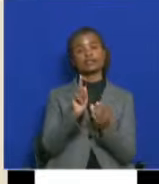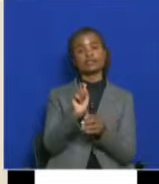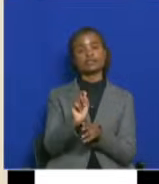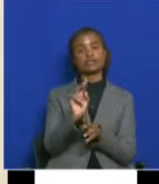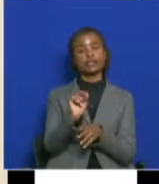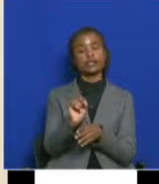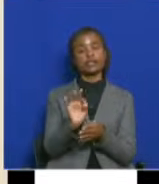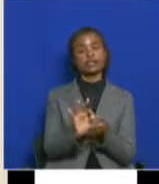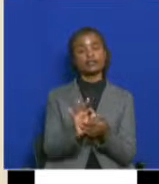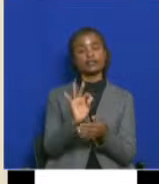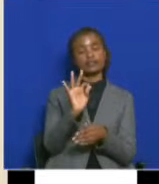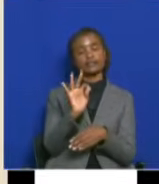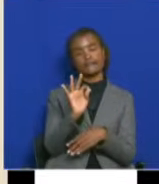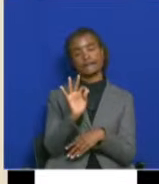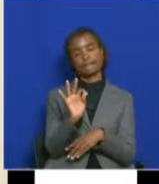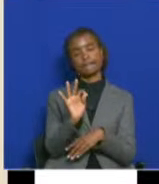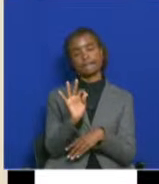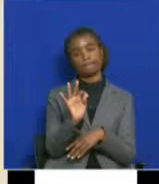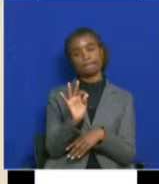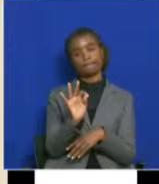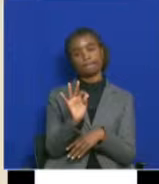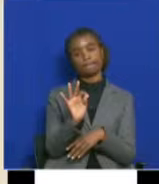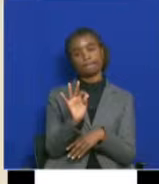if that's any easier.